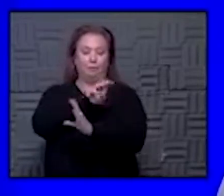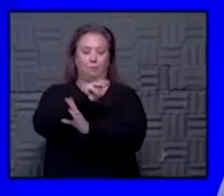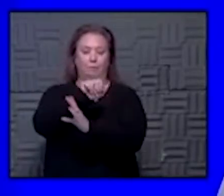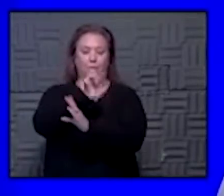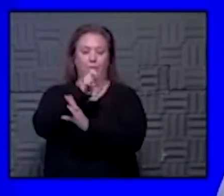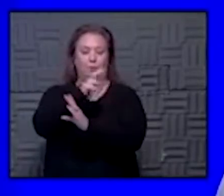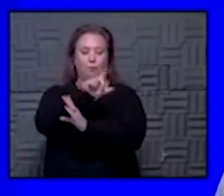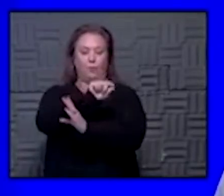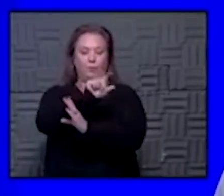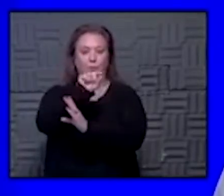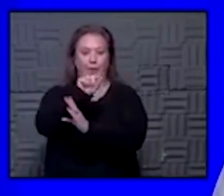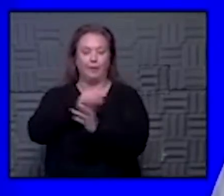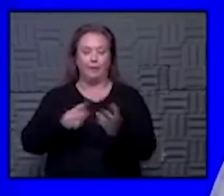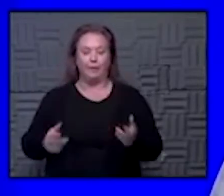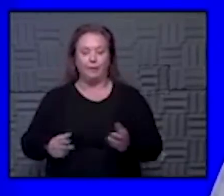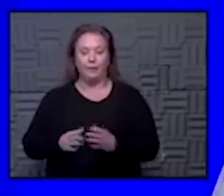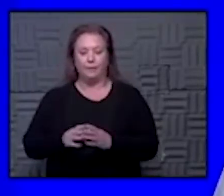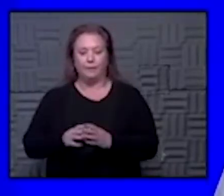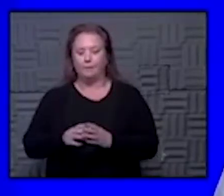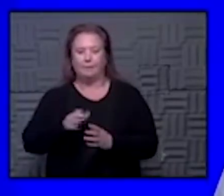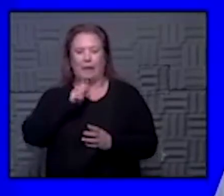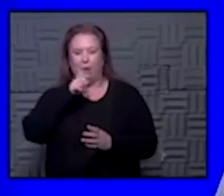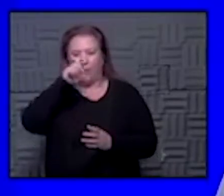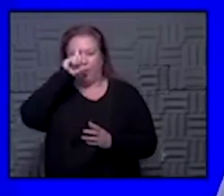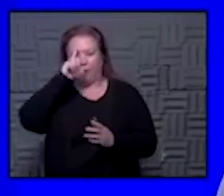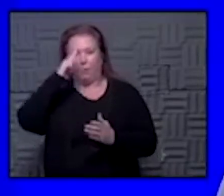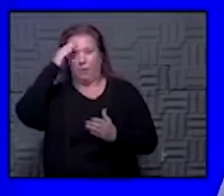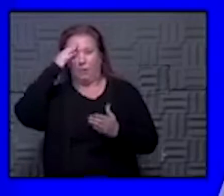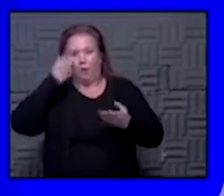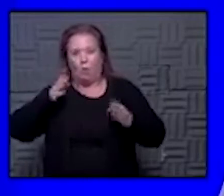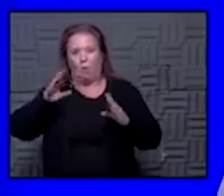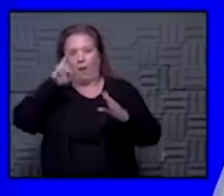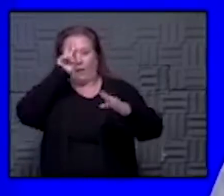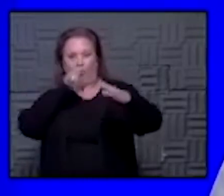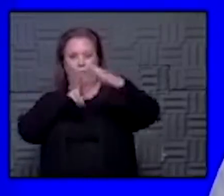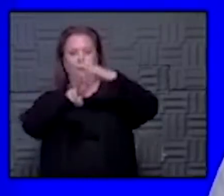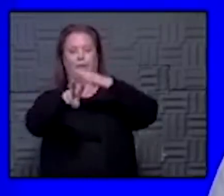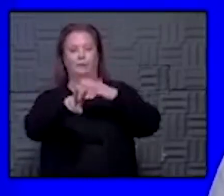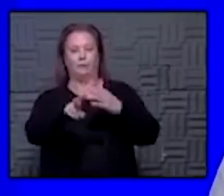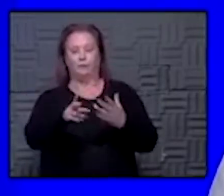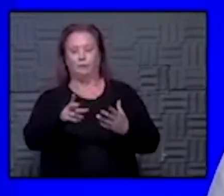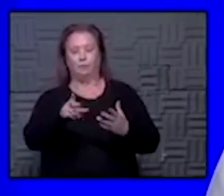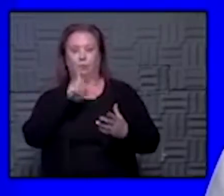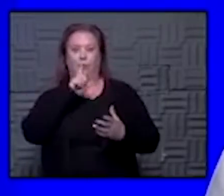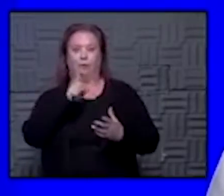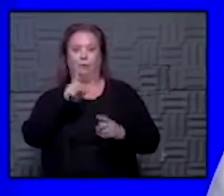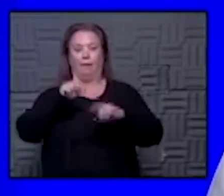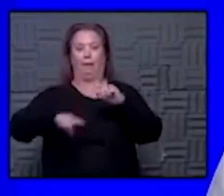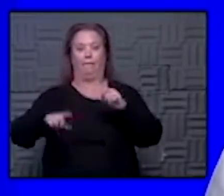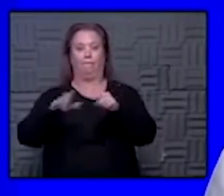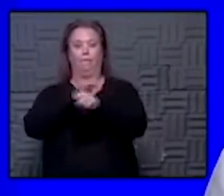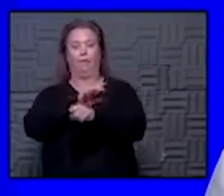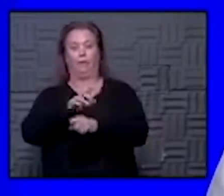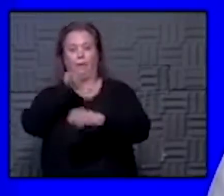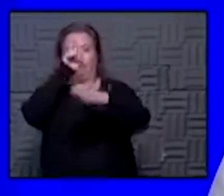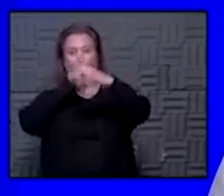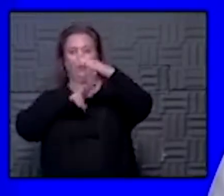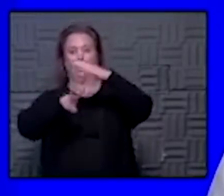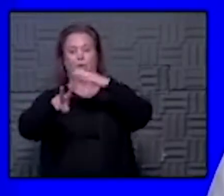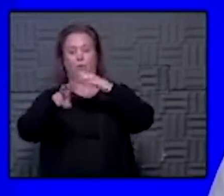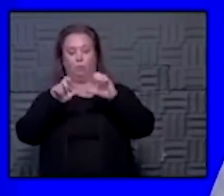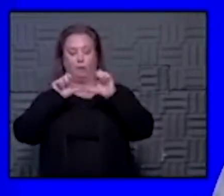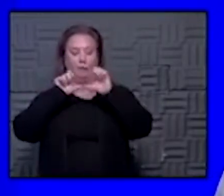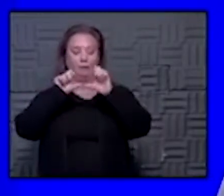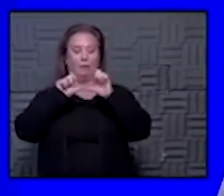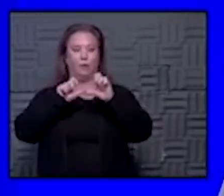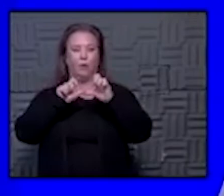of 2020. I don't think we really know of a way to, again, predict that, just as we don't really fully know a way to predict who will go on to critical